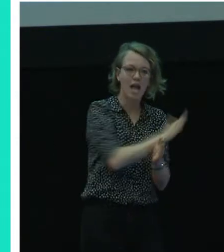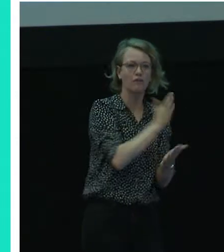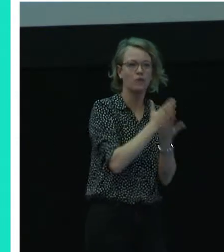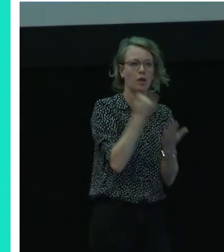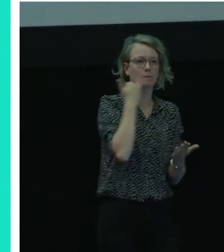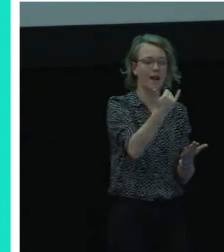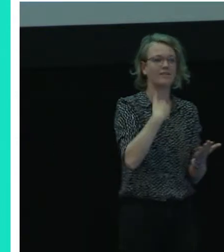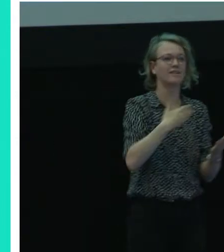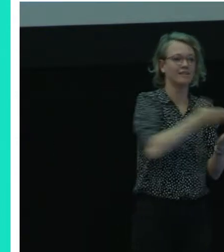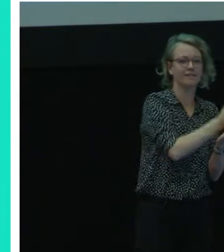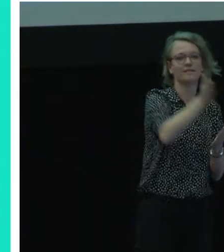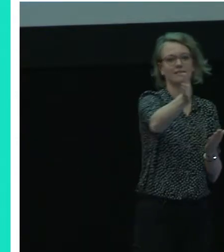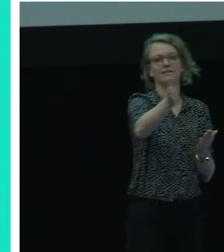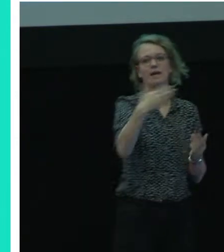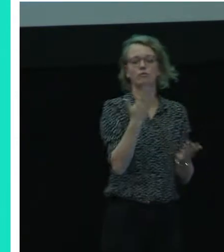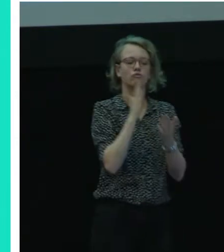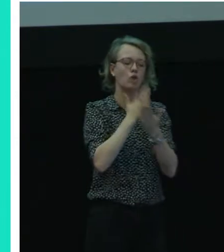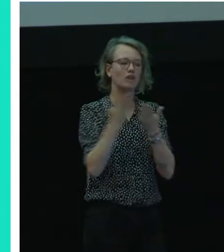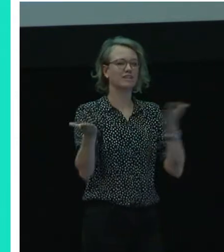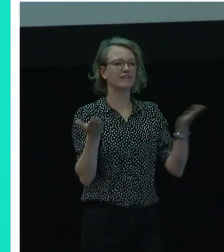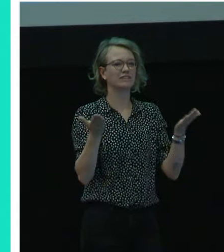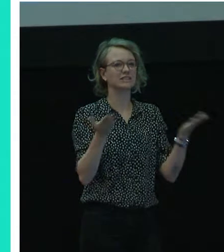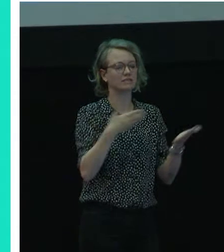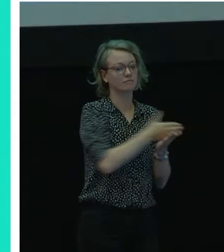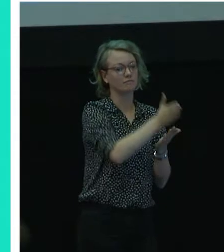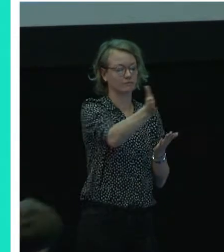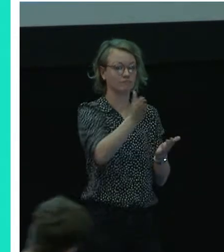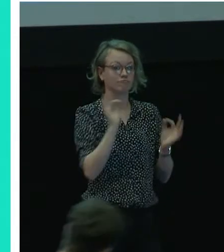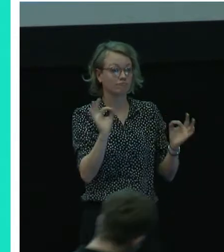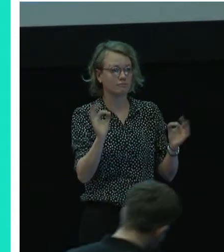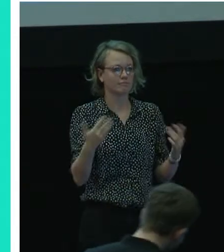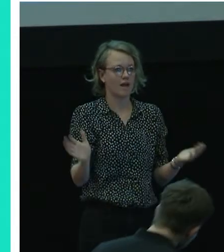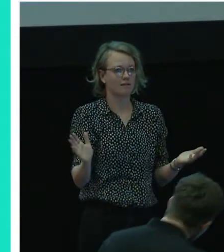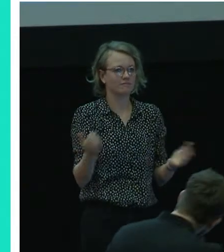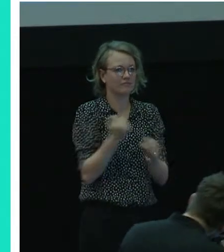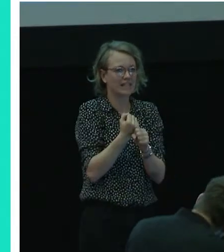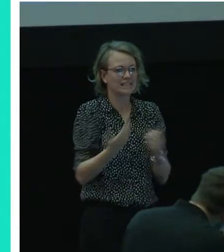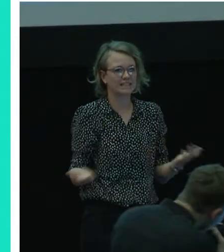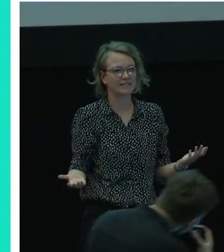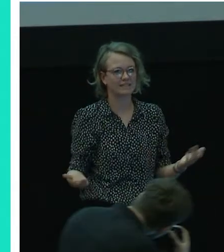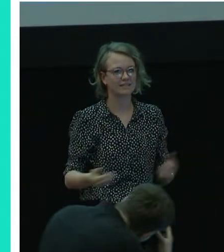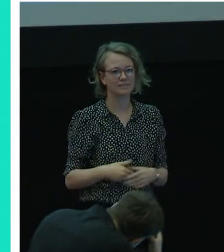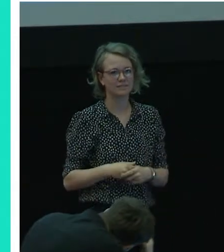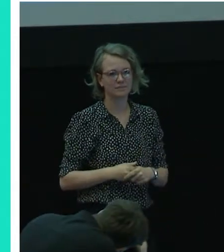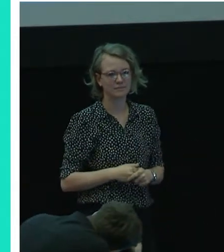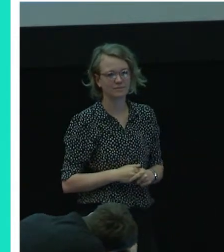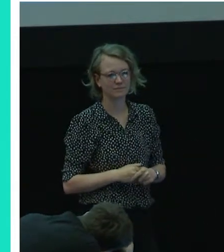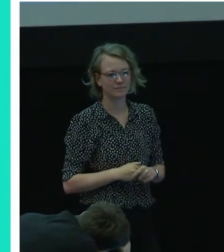go through an agency, an interpreter agency, and they will call the doctor, and then they will